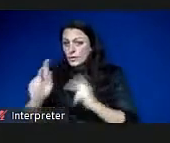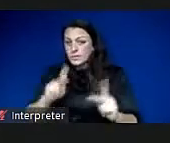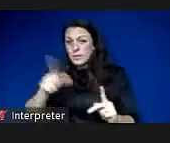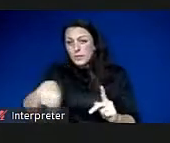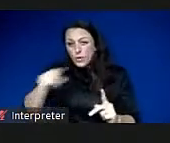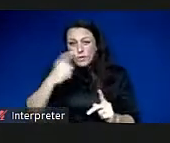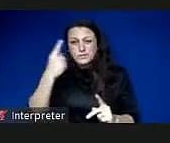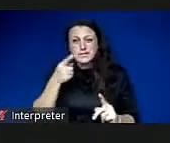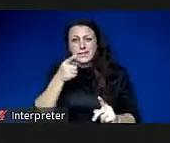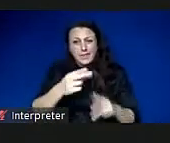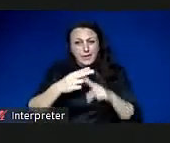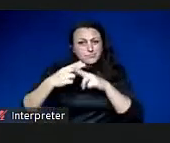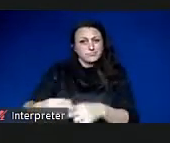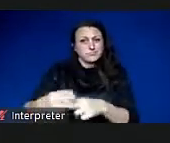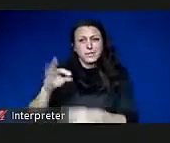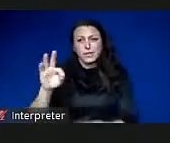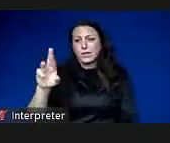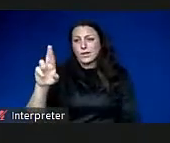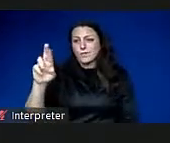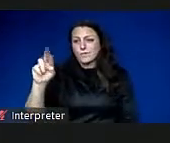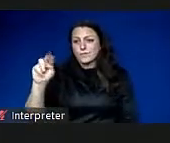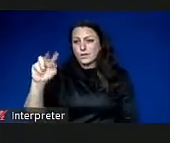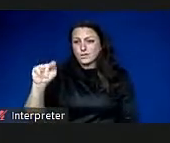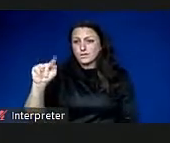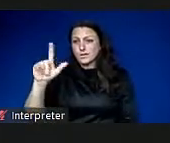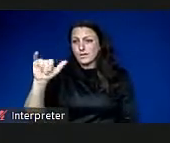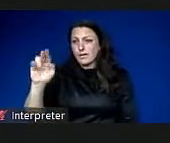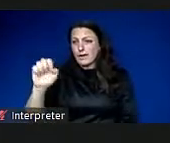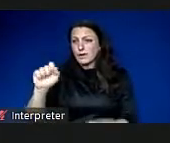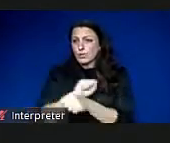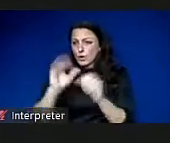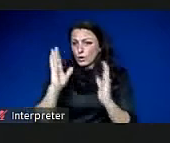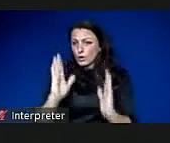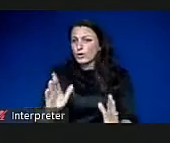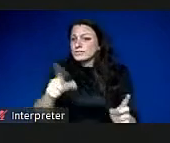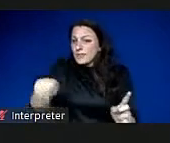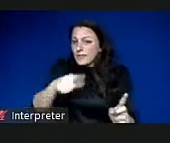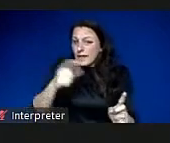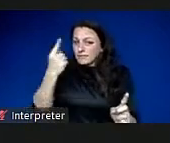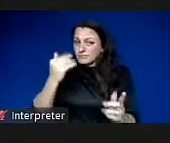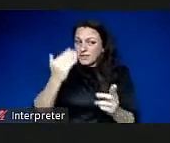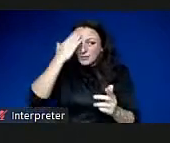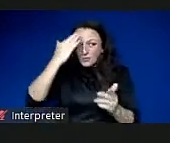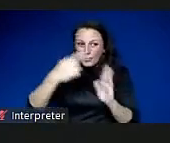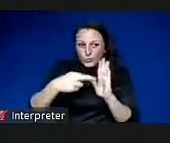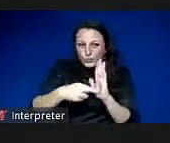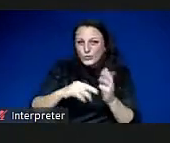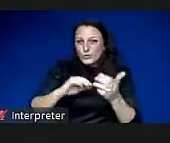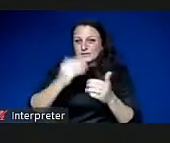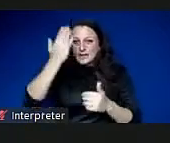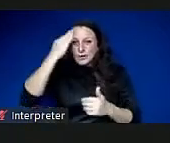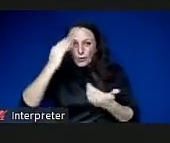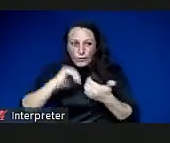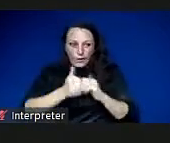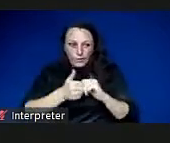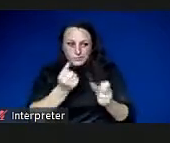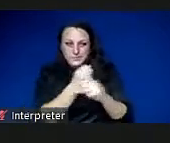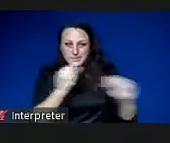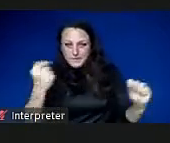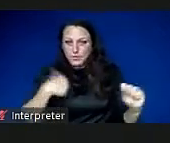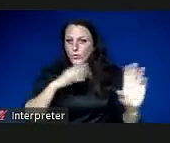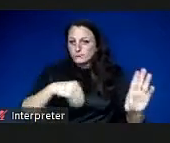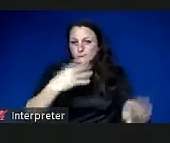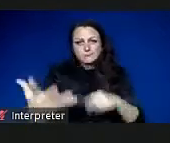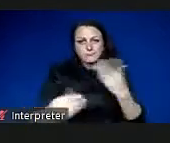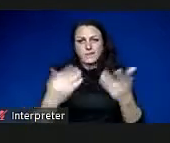this pandemic had the training that they needed to implement those infection prevention strategies in this setting. So we made available